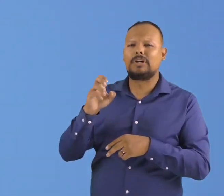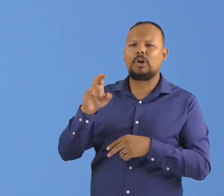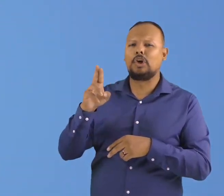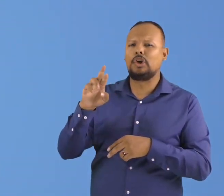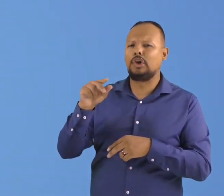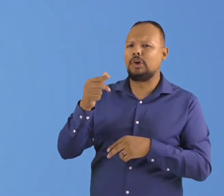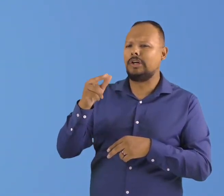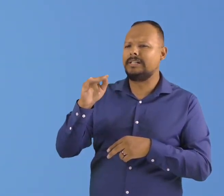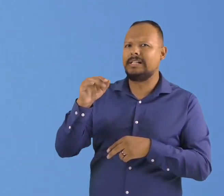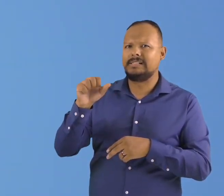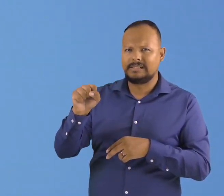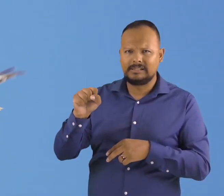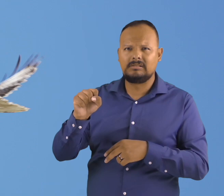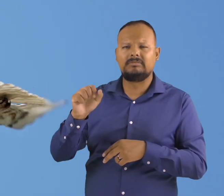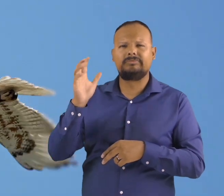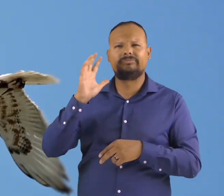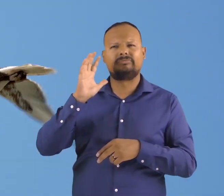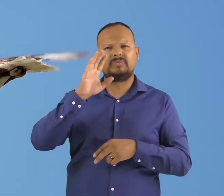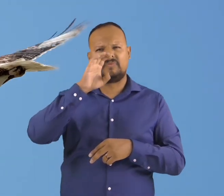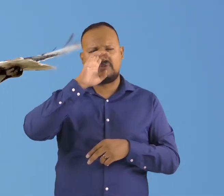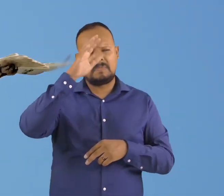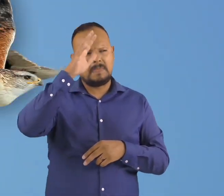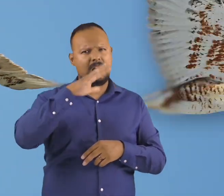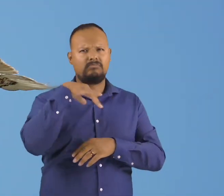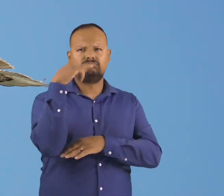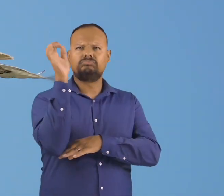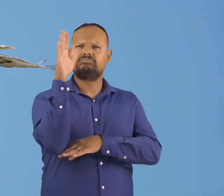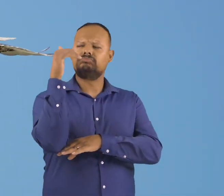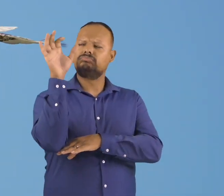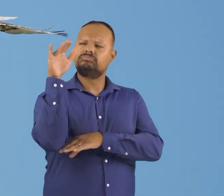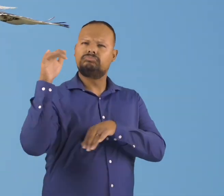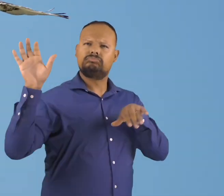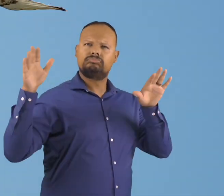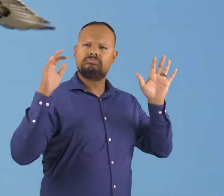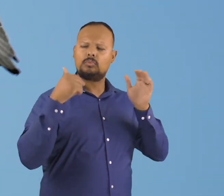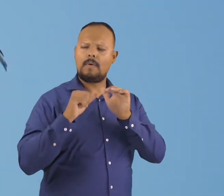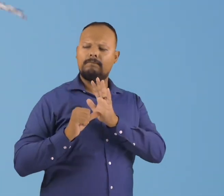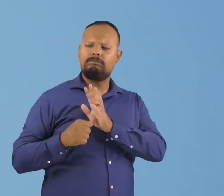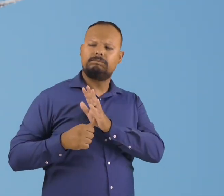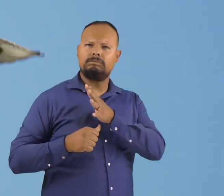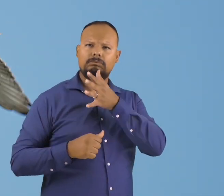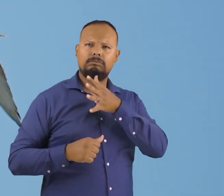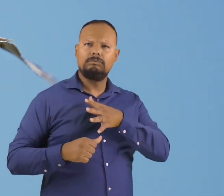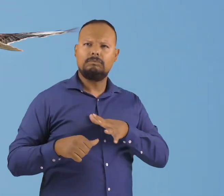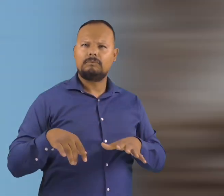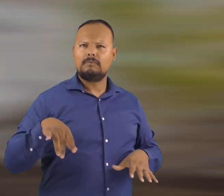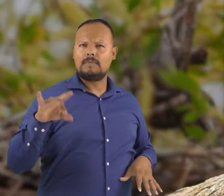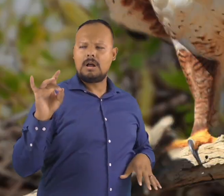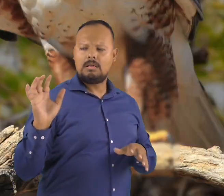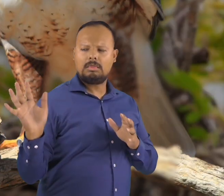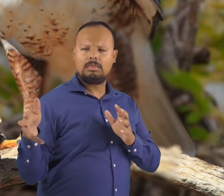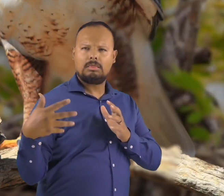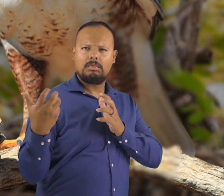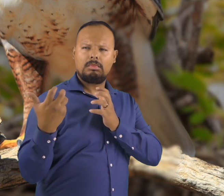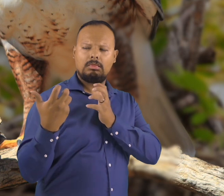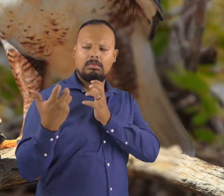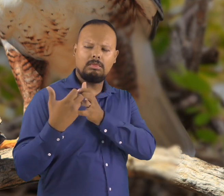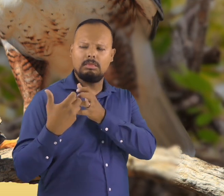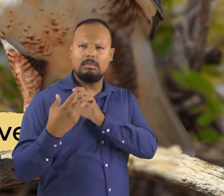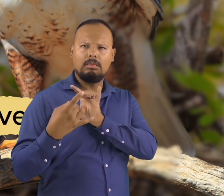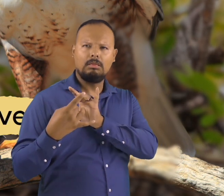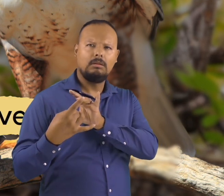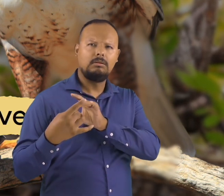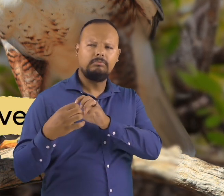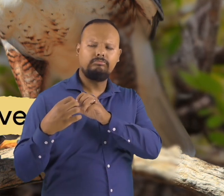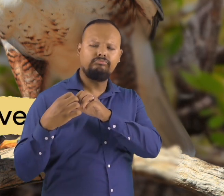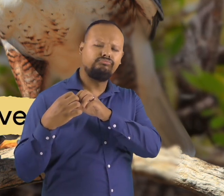To find a mate, male hawks will do lots of tricks in the air to impress a female. Once a hawk finds